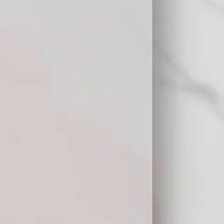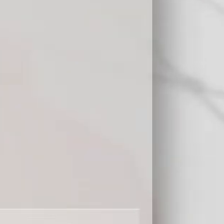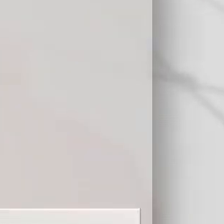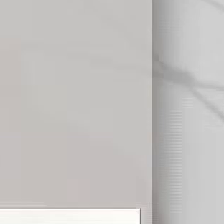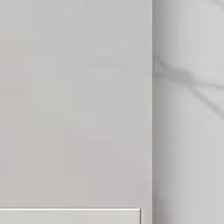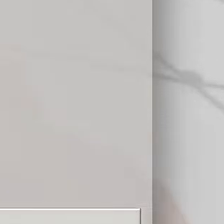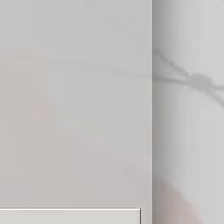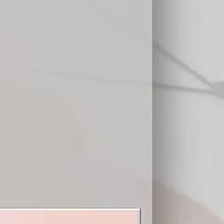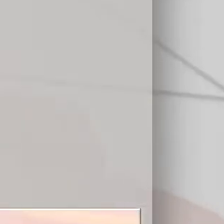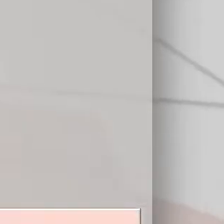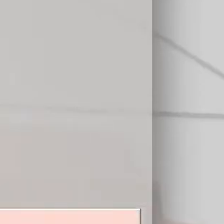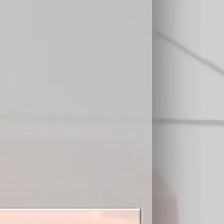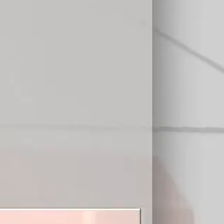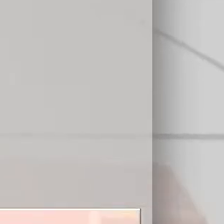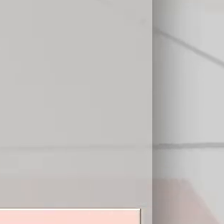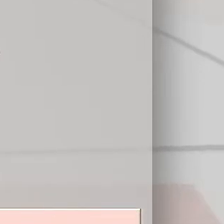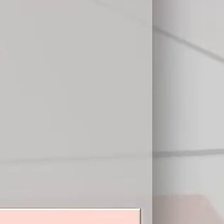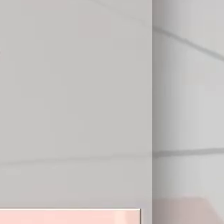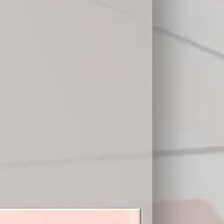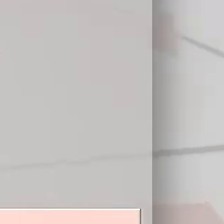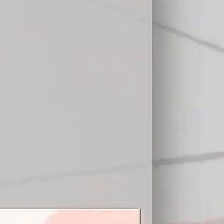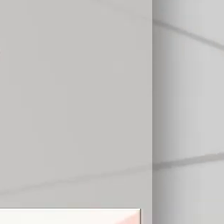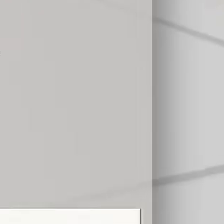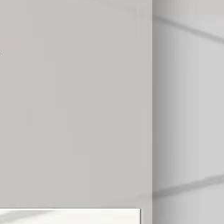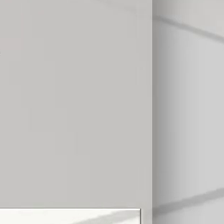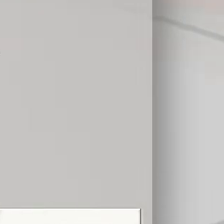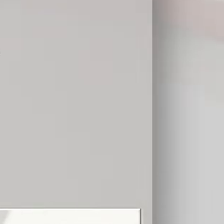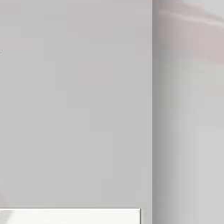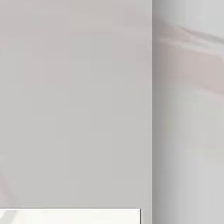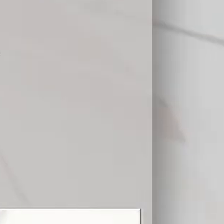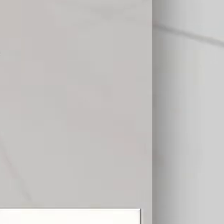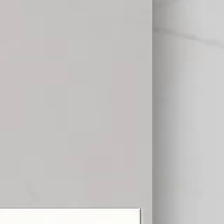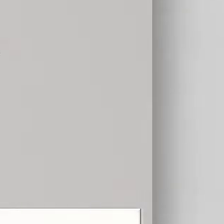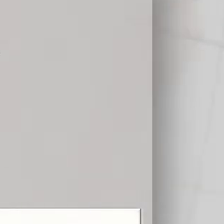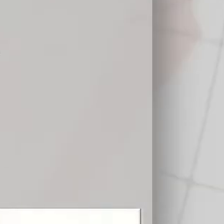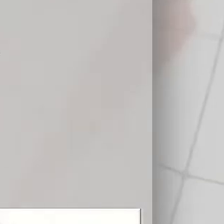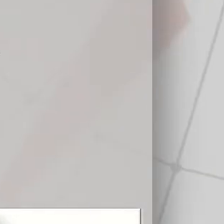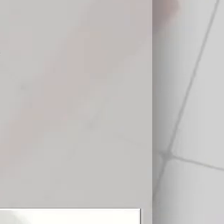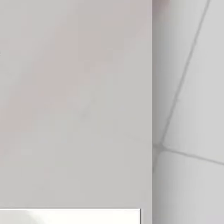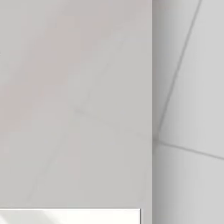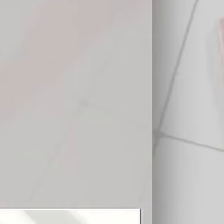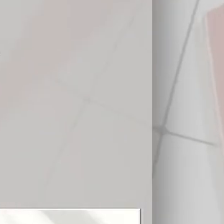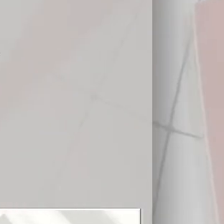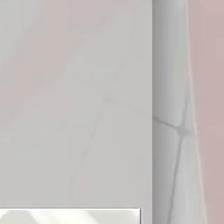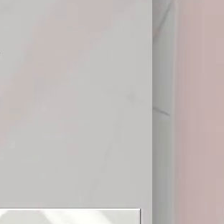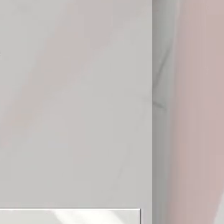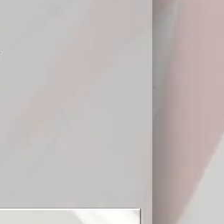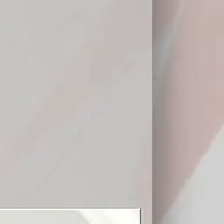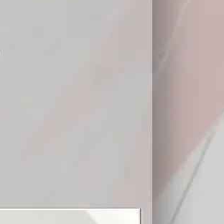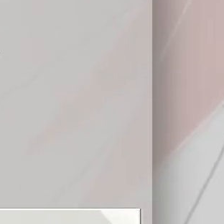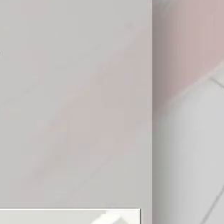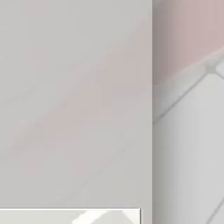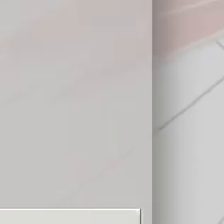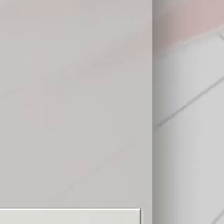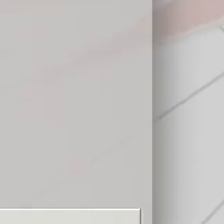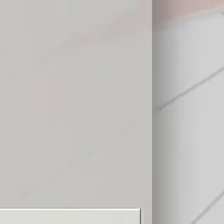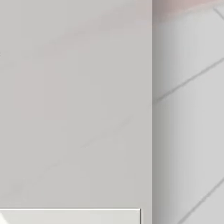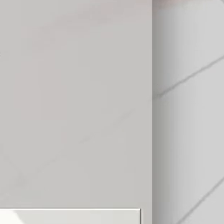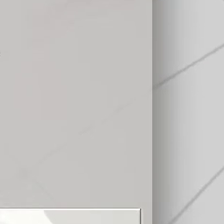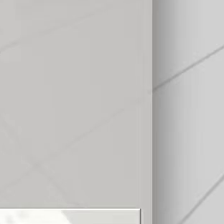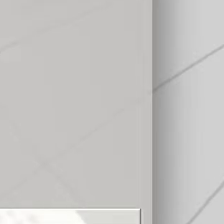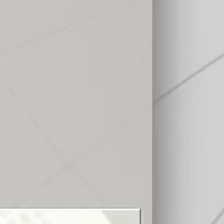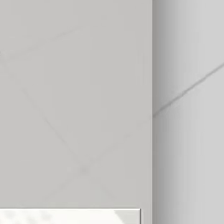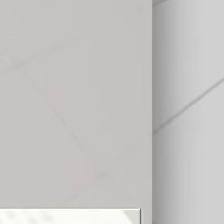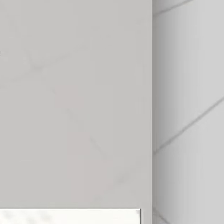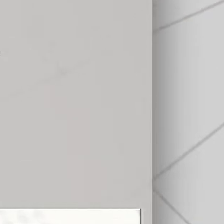motivated incident that we have witnessed. But under the Terrorism Act, a person can be actually